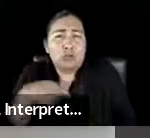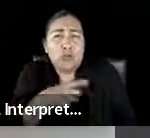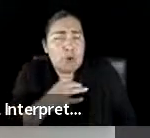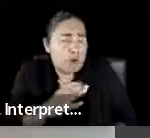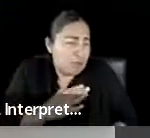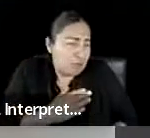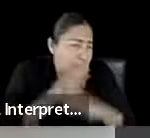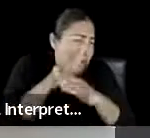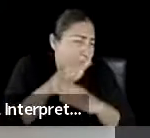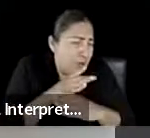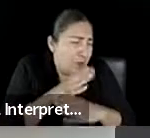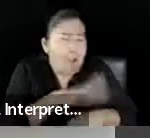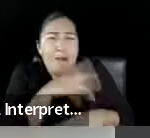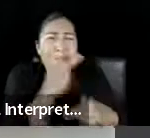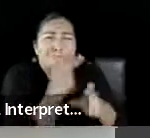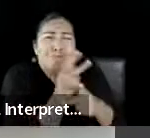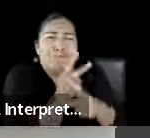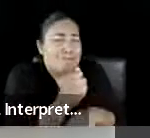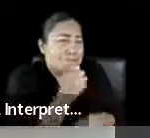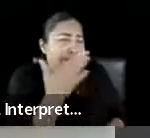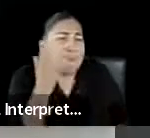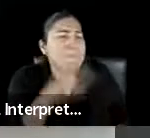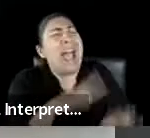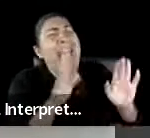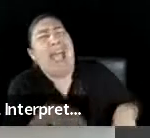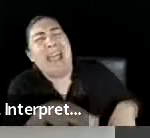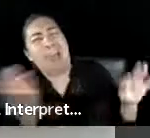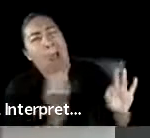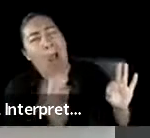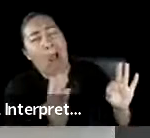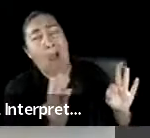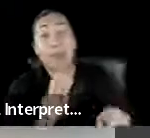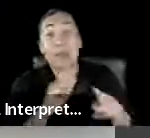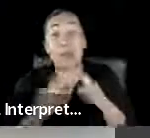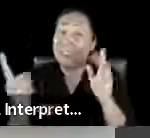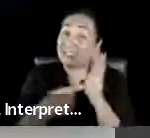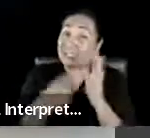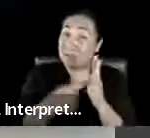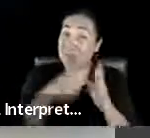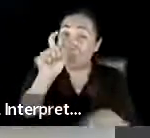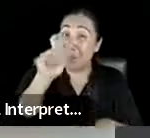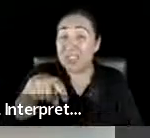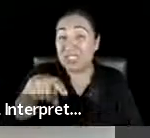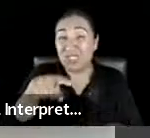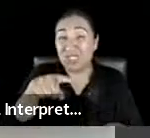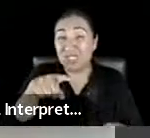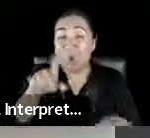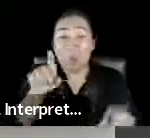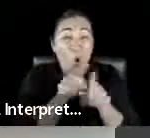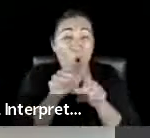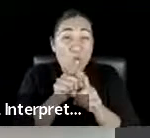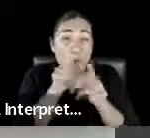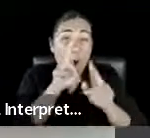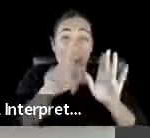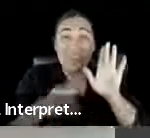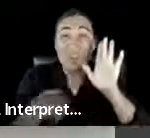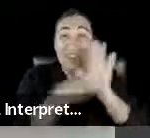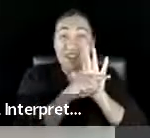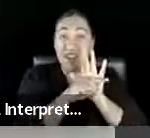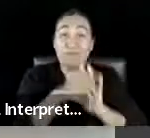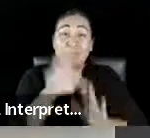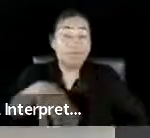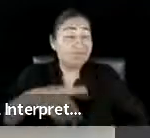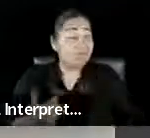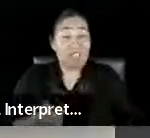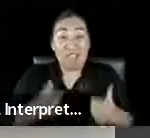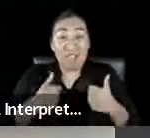that bad. But sometimes, we need to honor their negative and say, you know what? Yeah, this does suck right now, but I'm here for you and I want to sit